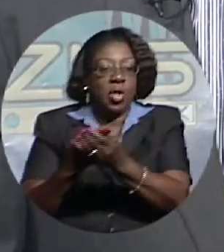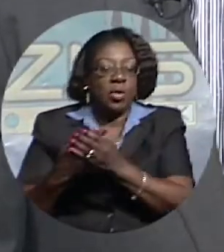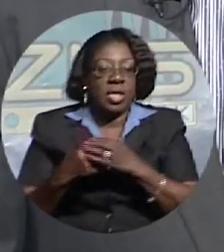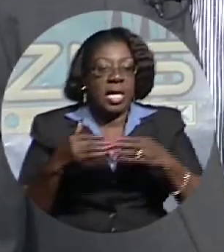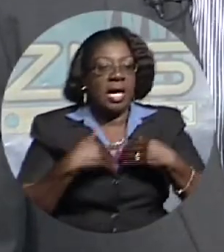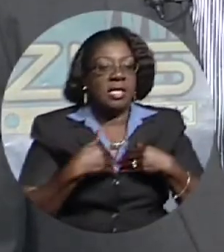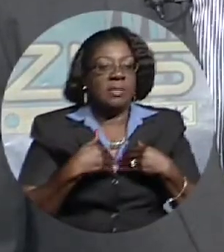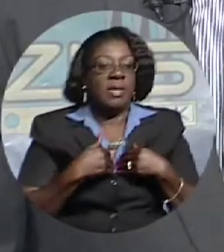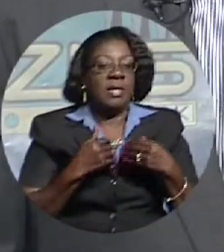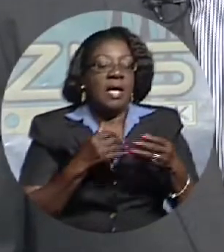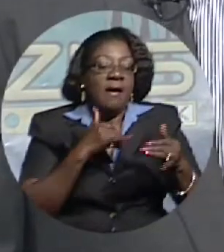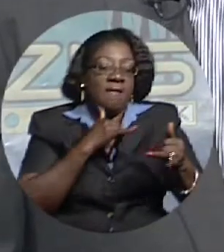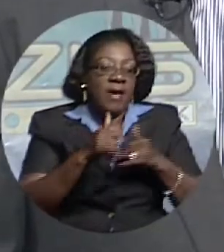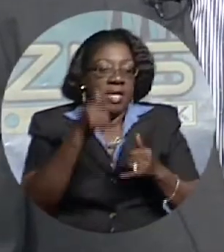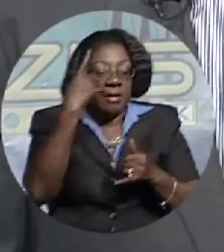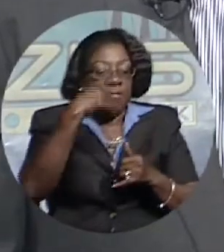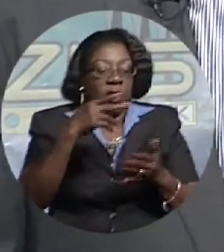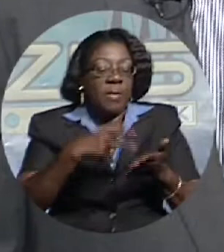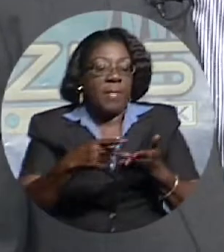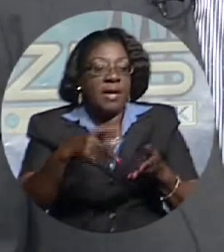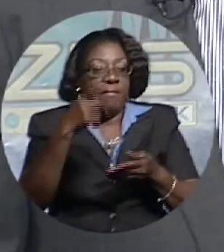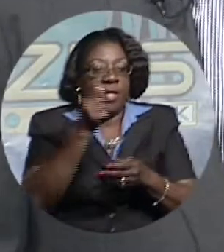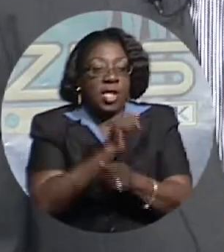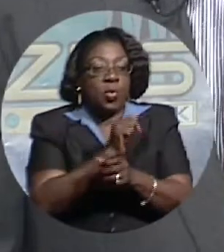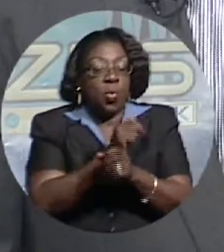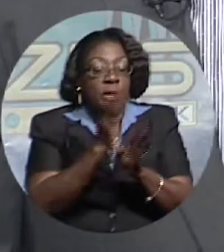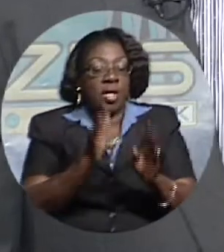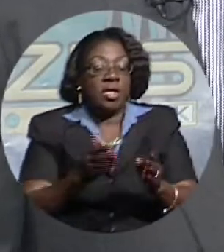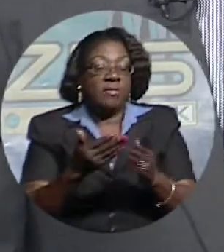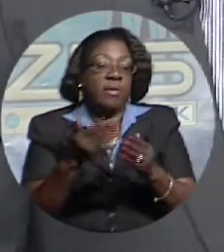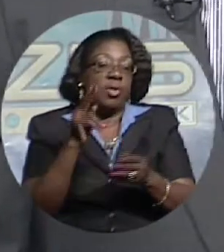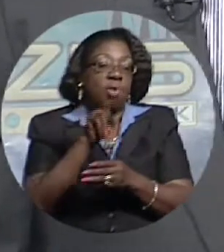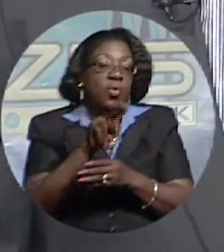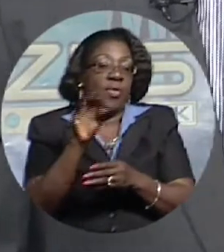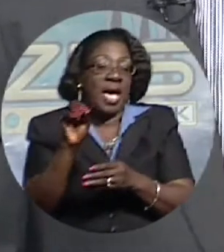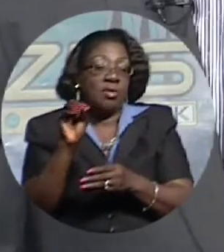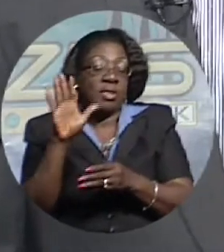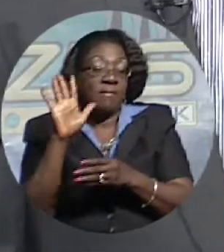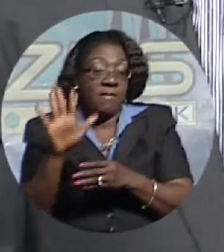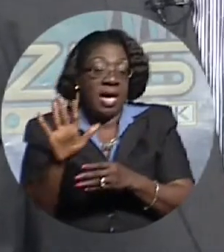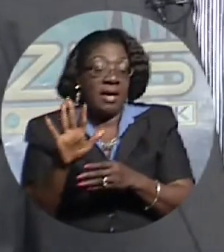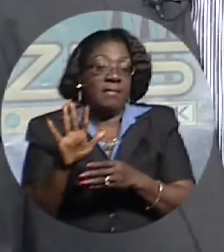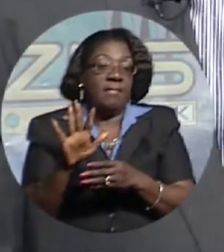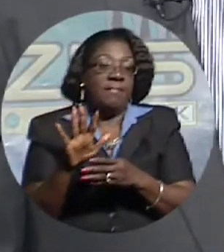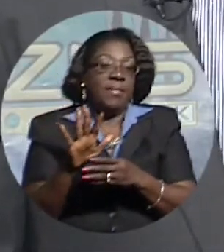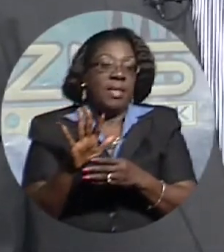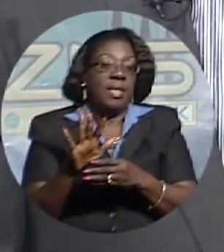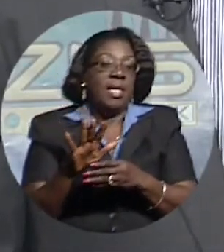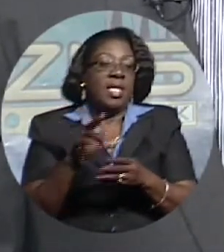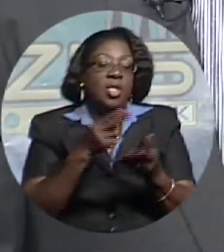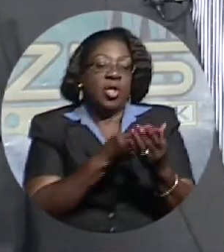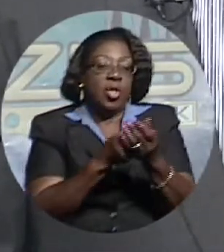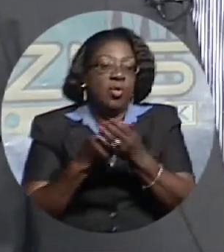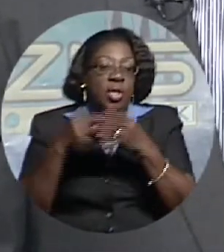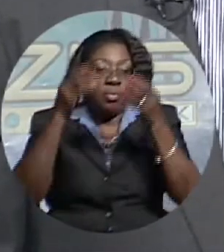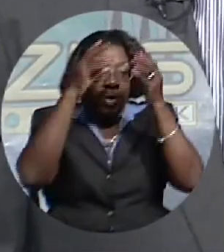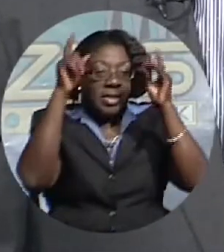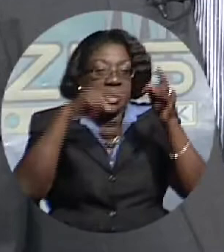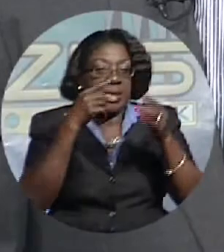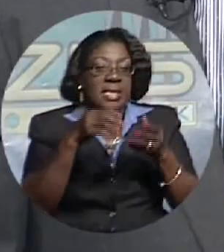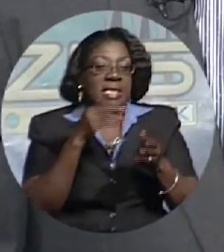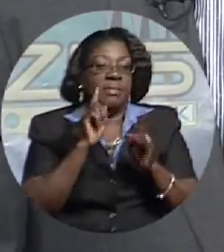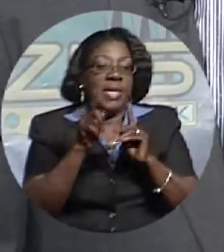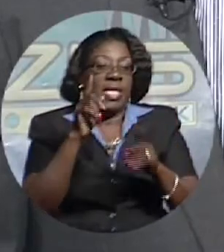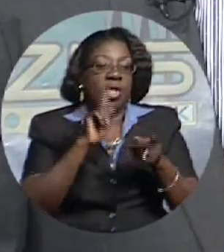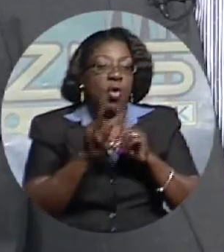hazardous pay from 2005, as workers are entitled to receive the pay under the existing industrial agreement. The union president says he's been in talks